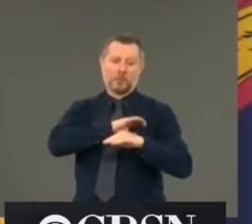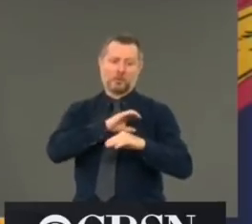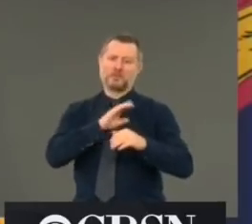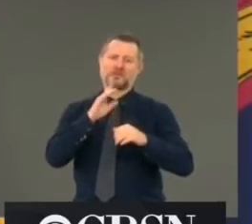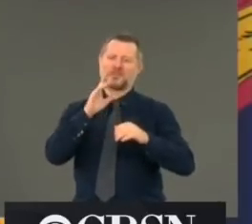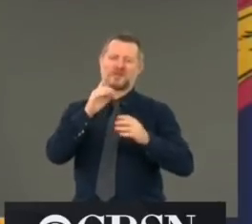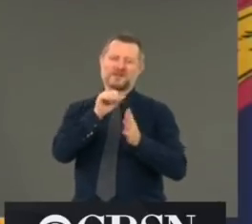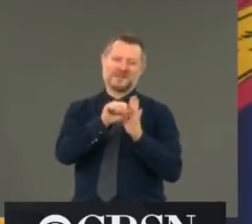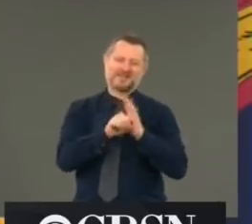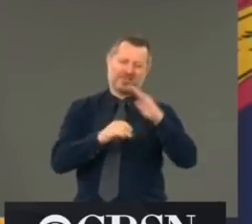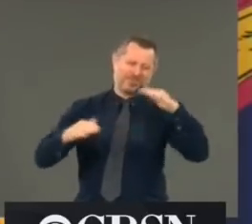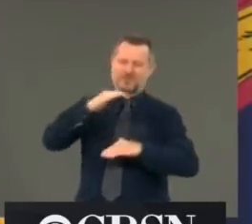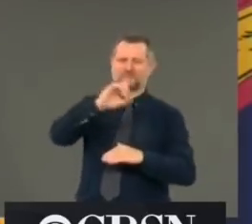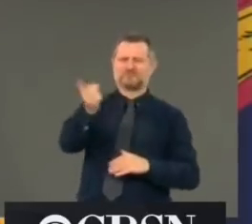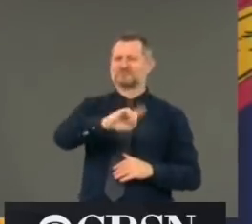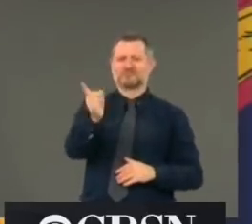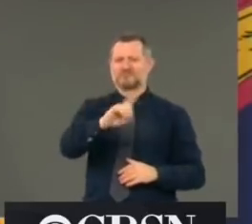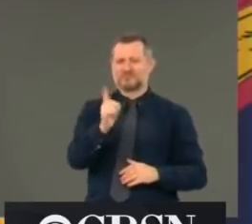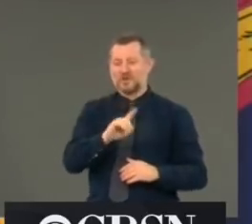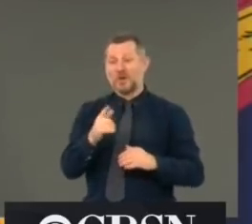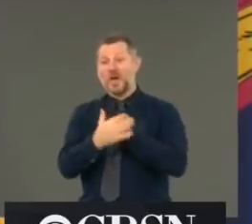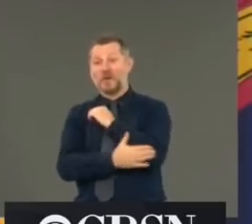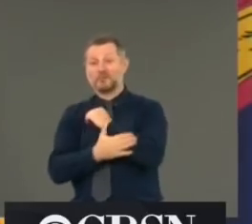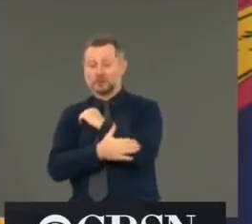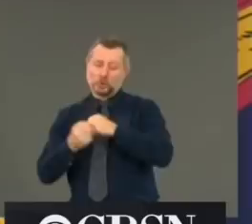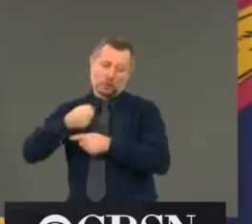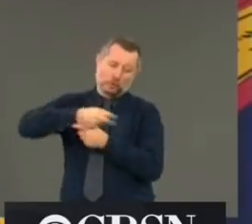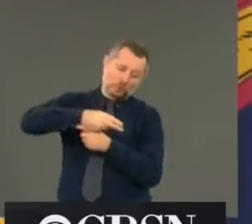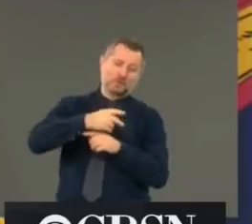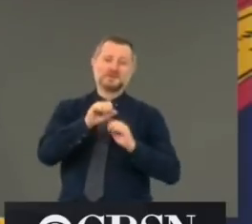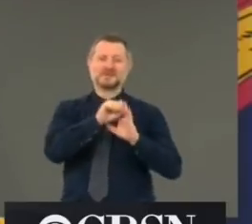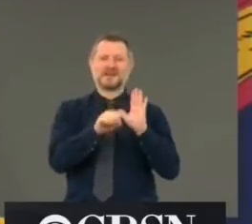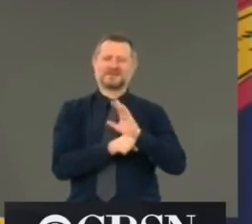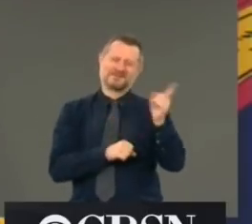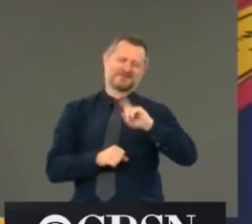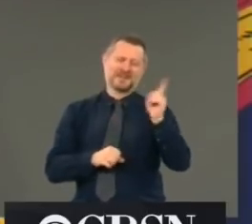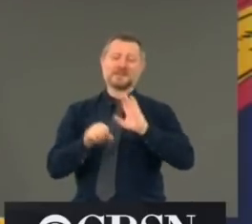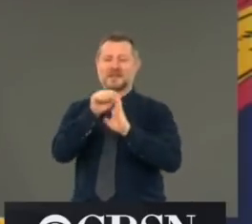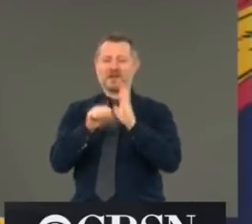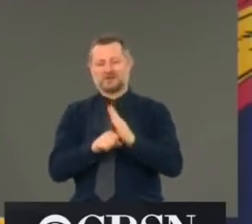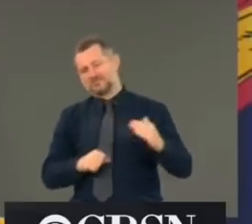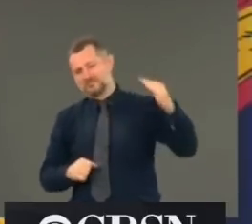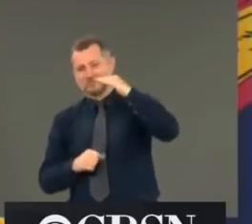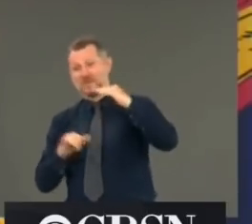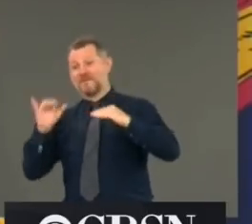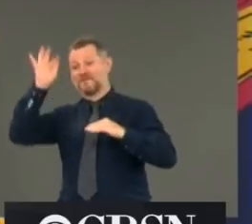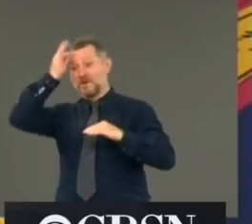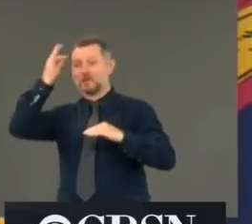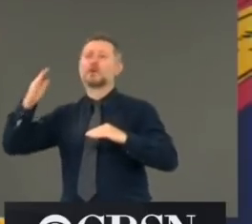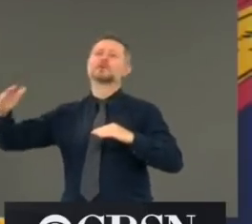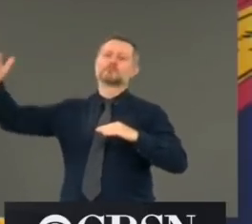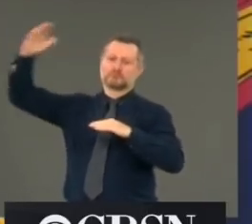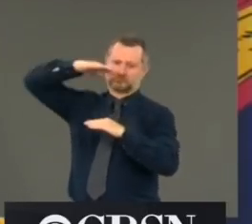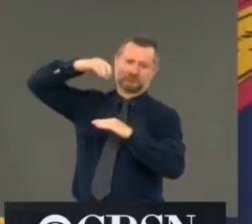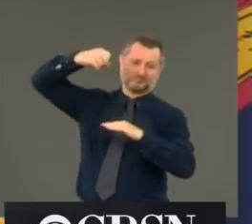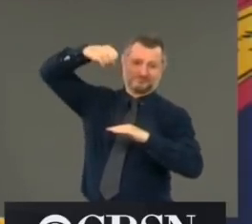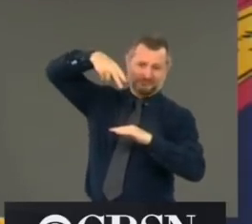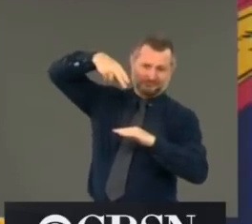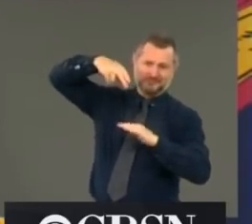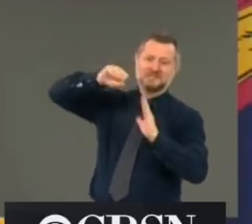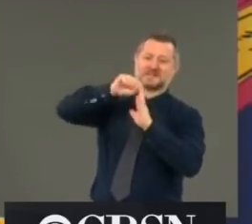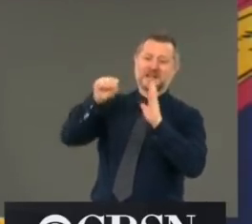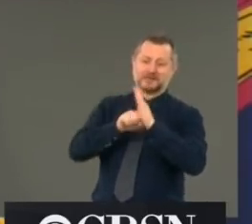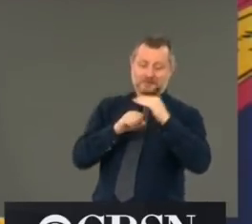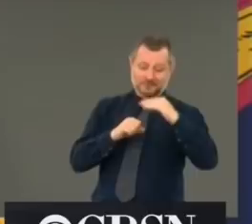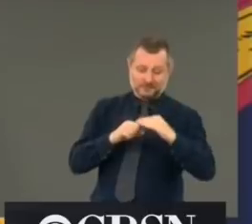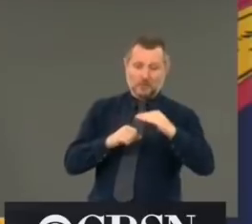or a county cannot circumvent. There are federal laws on policing that the state and the city can't